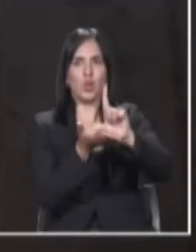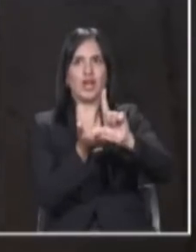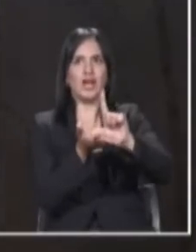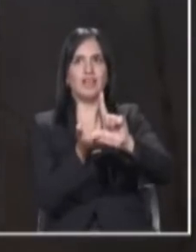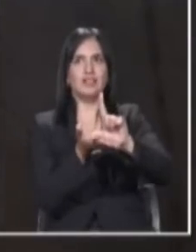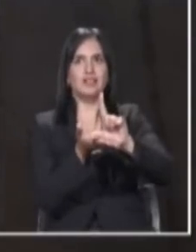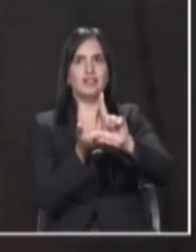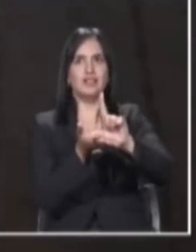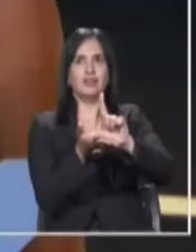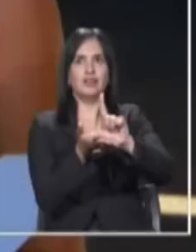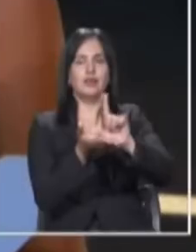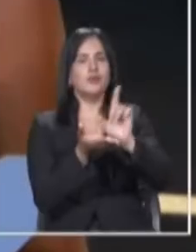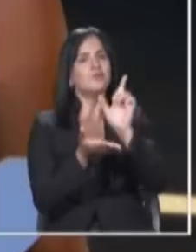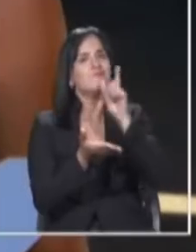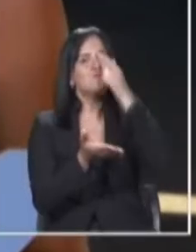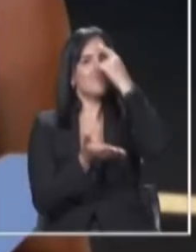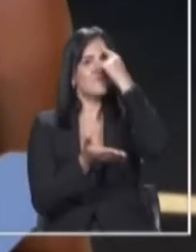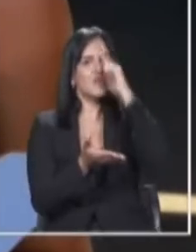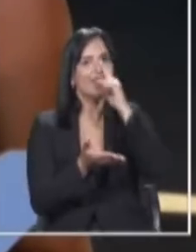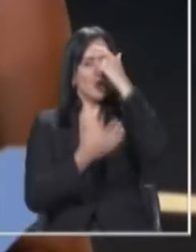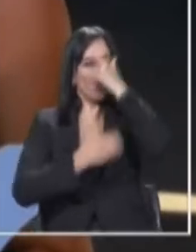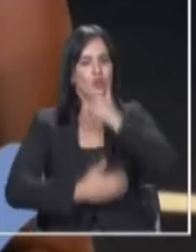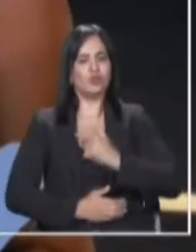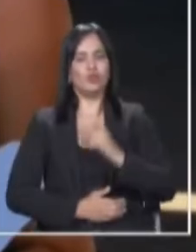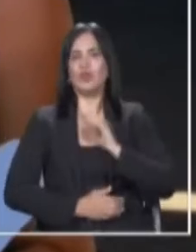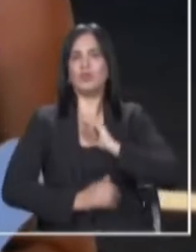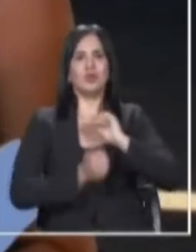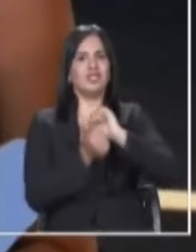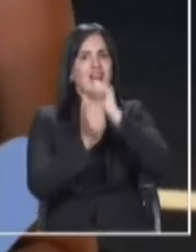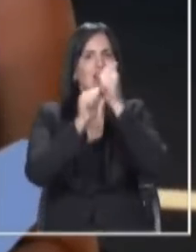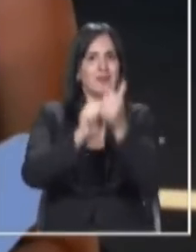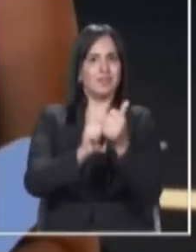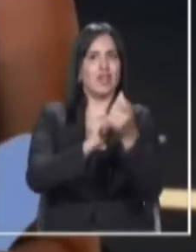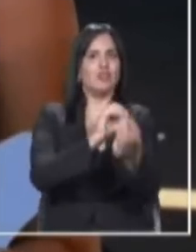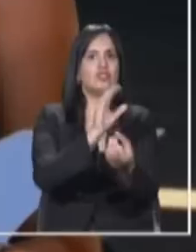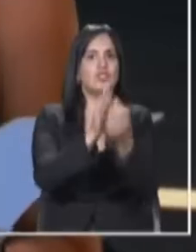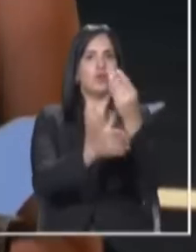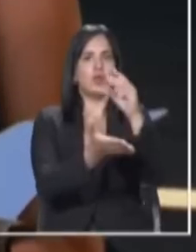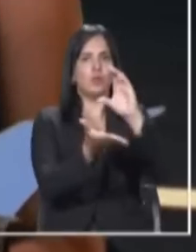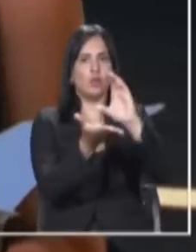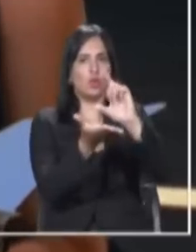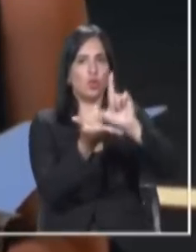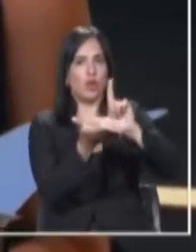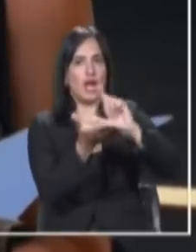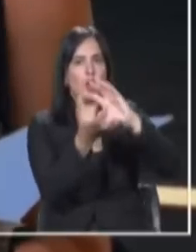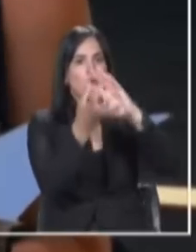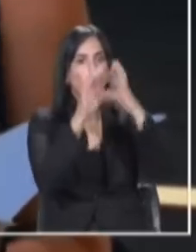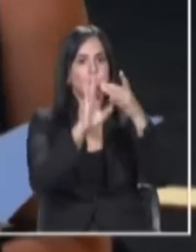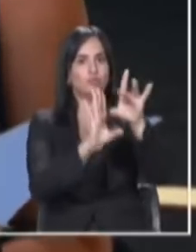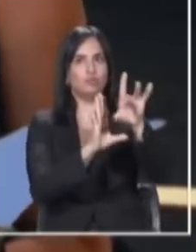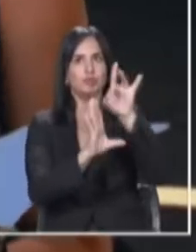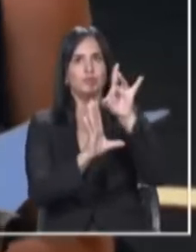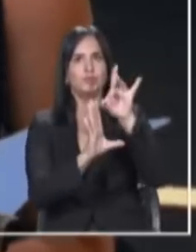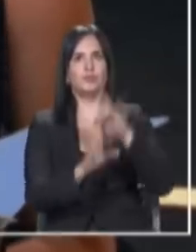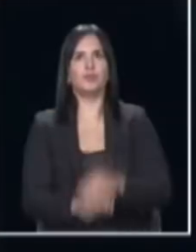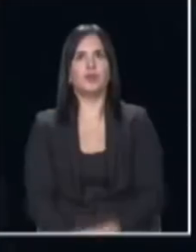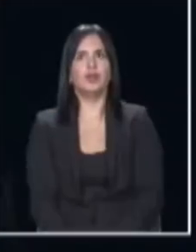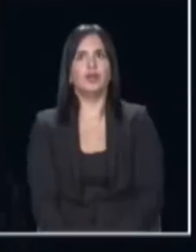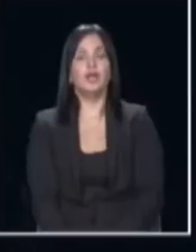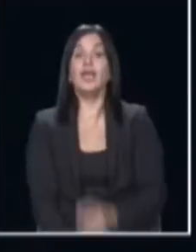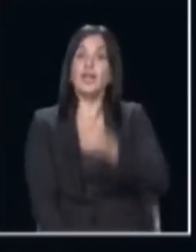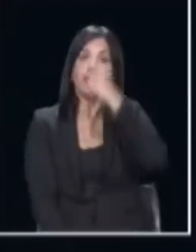adequate bodies to do that do you believe do you believe that we can evolve to conquer other